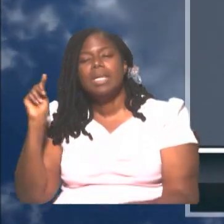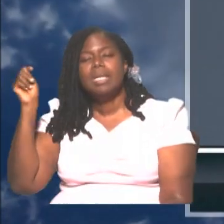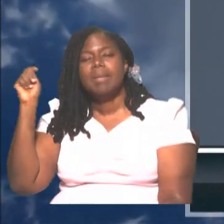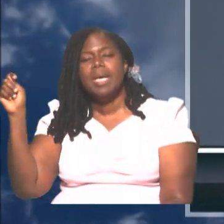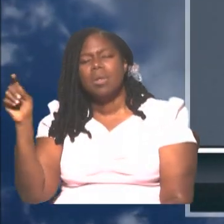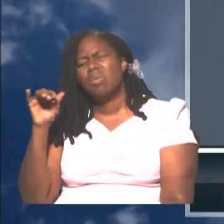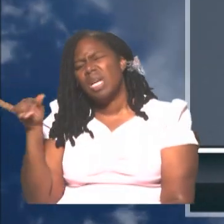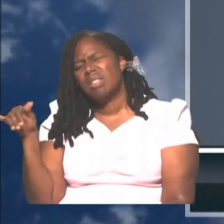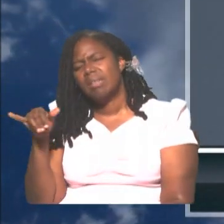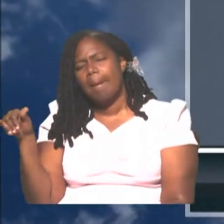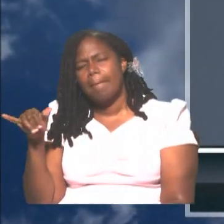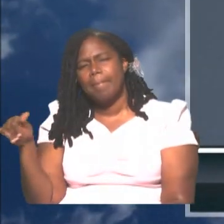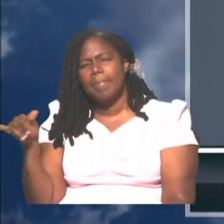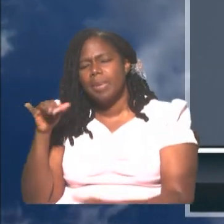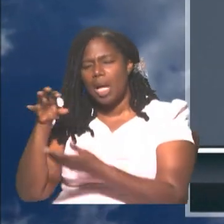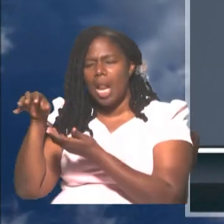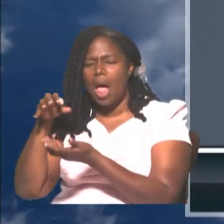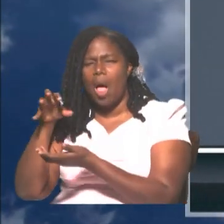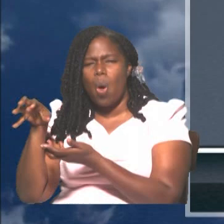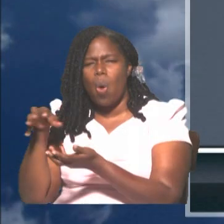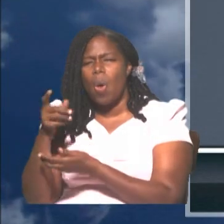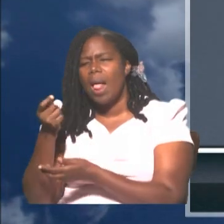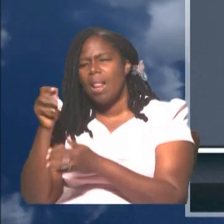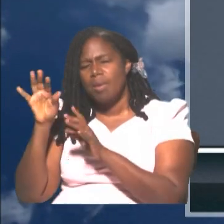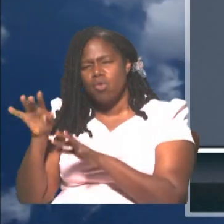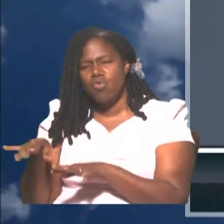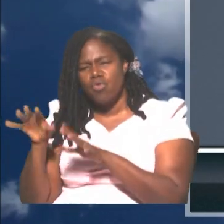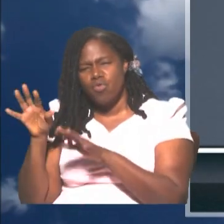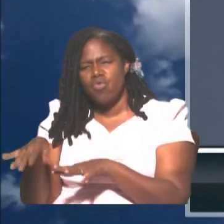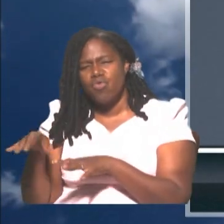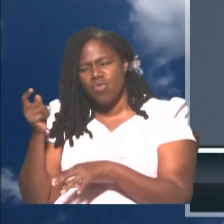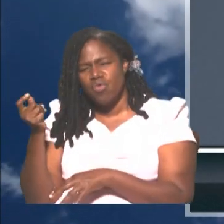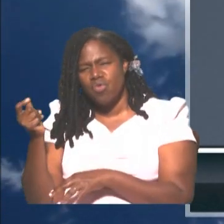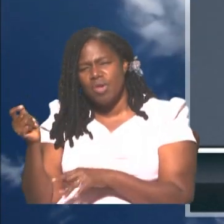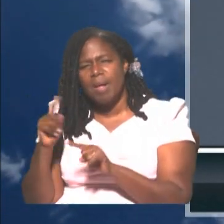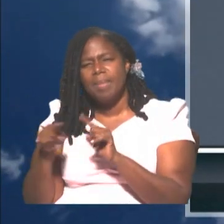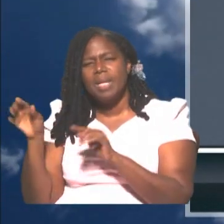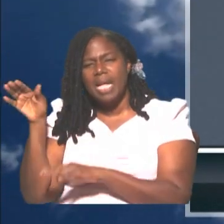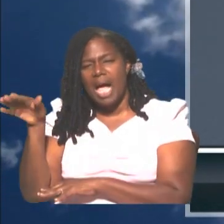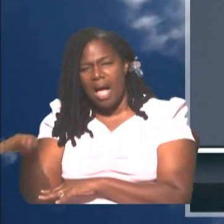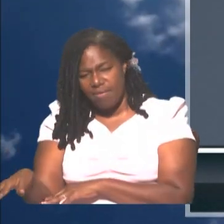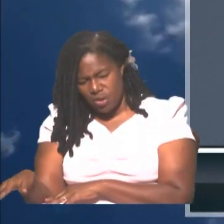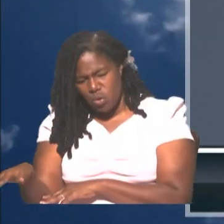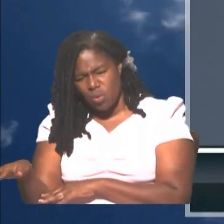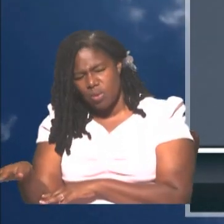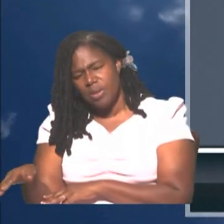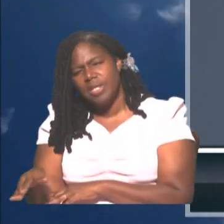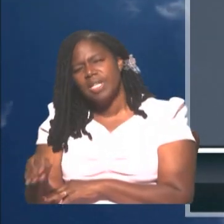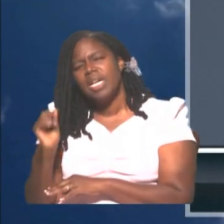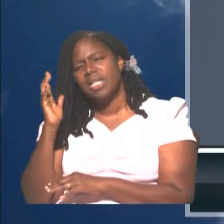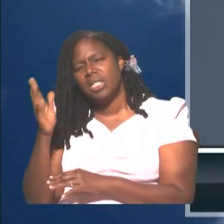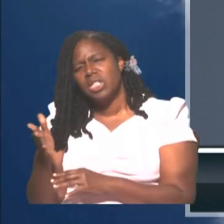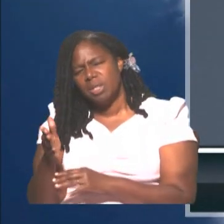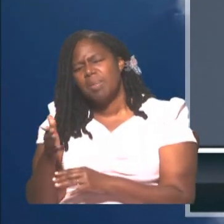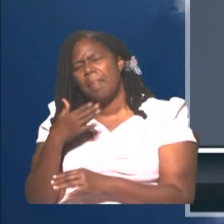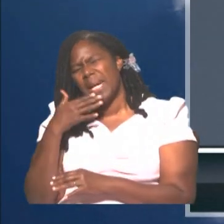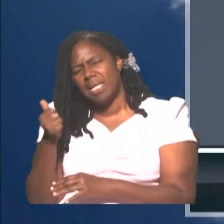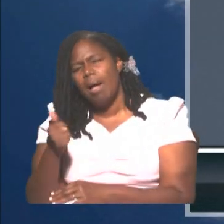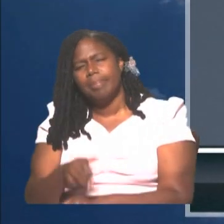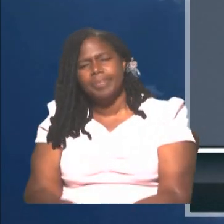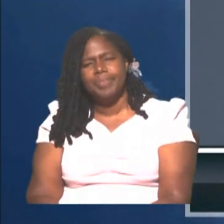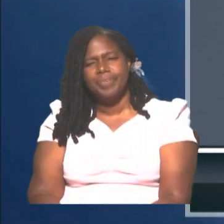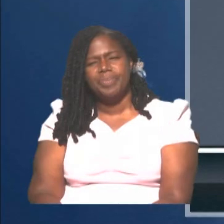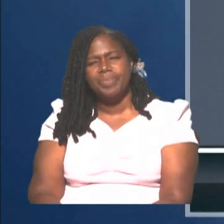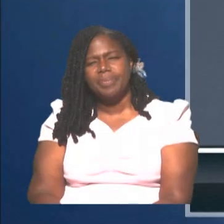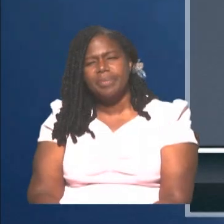similar conditions with variable cloudiness and a few passing showers, but the afternoon should also see some improvement. The daytime high will